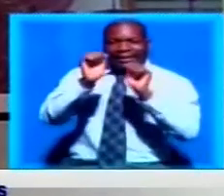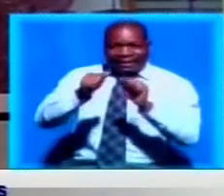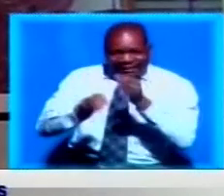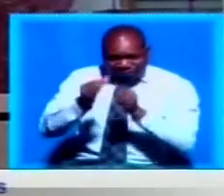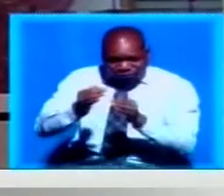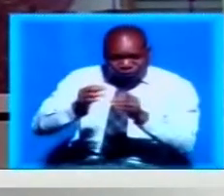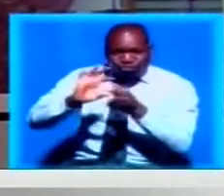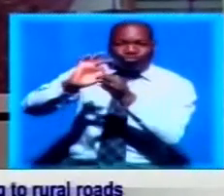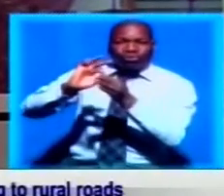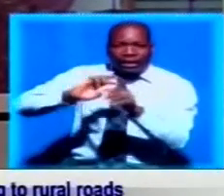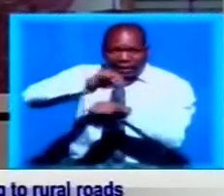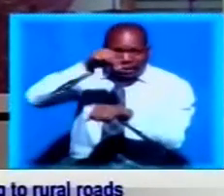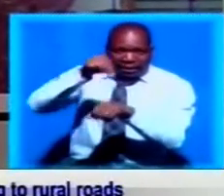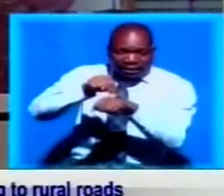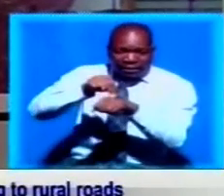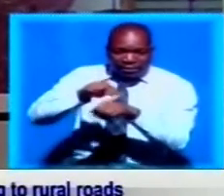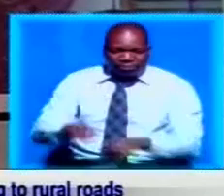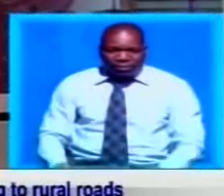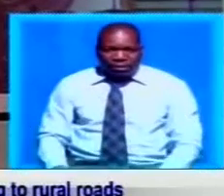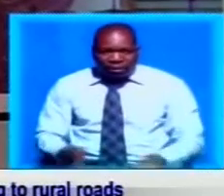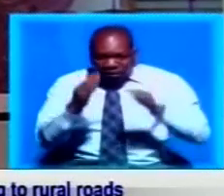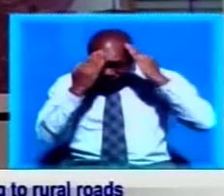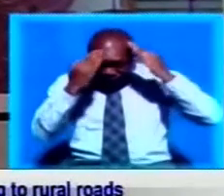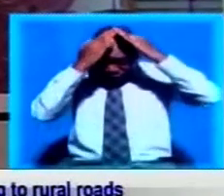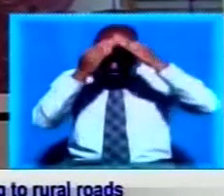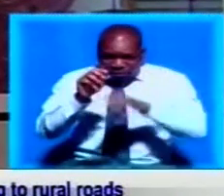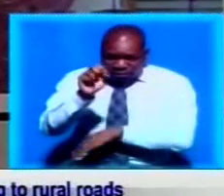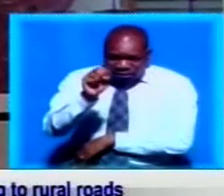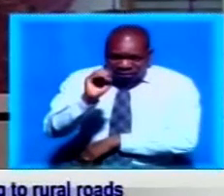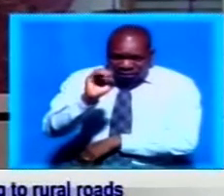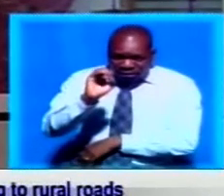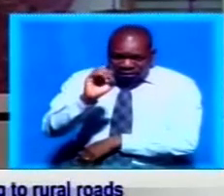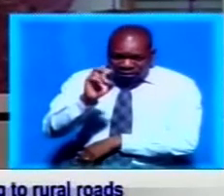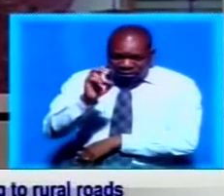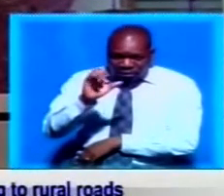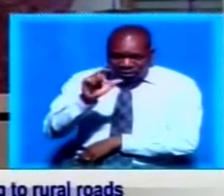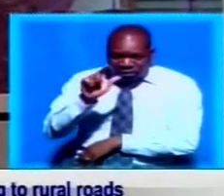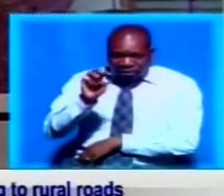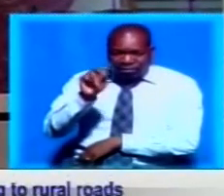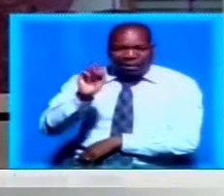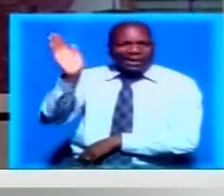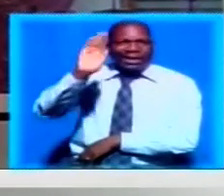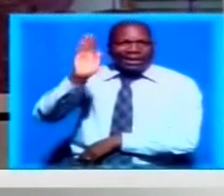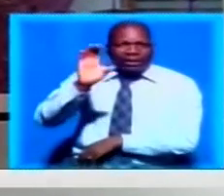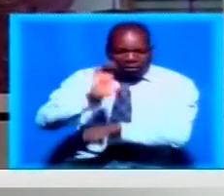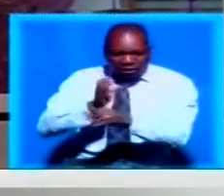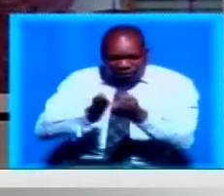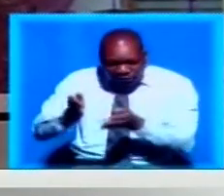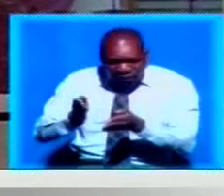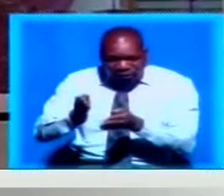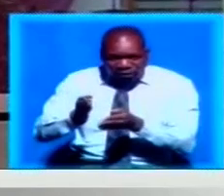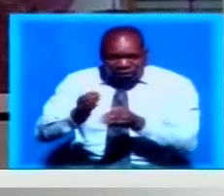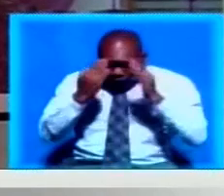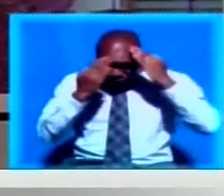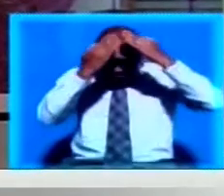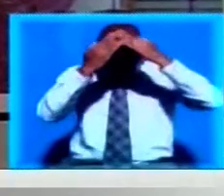united. He was speaking during Bishop Sidney Chirima's farewell service as Copperbelt Presbytery Bishop at